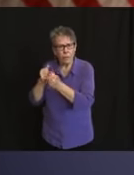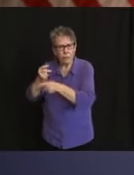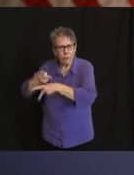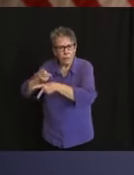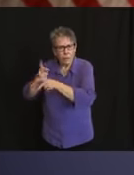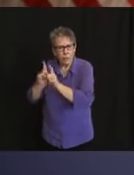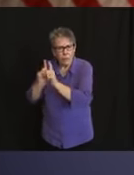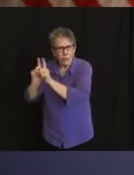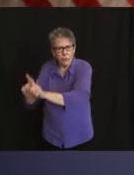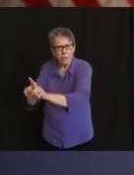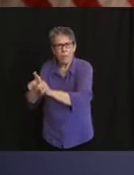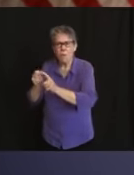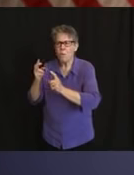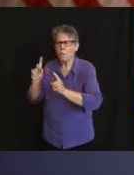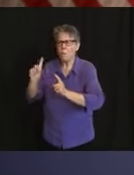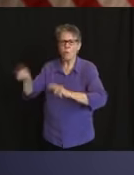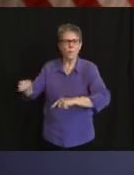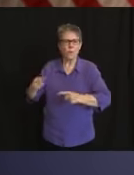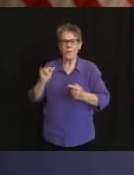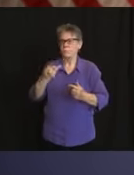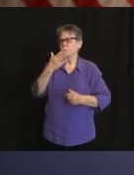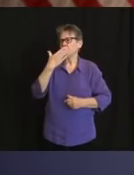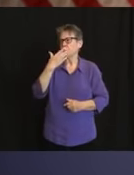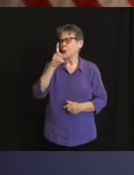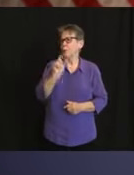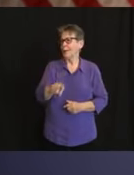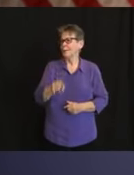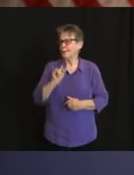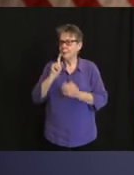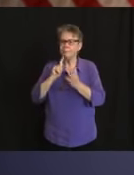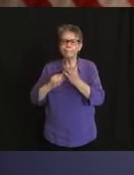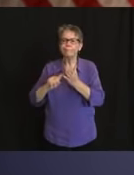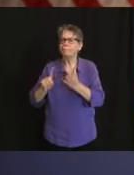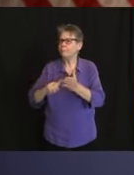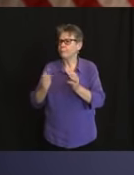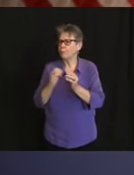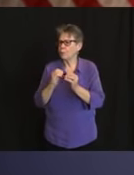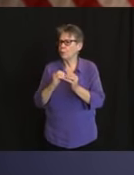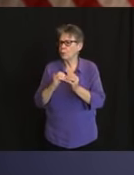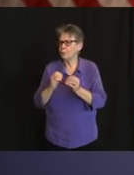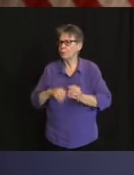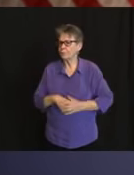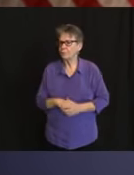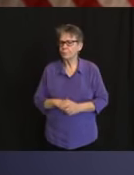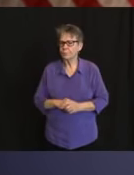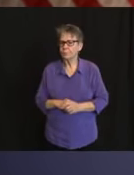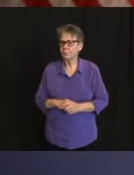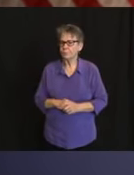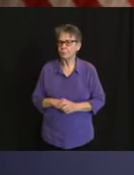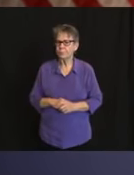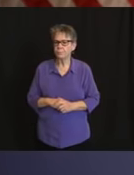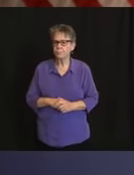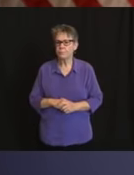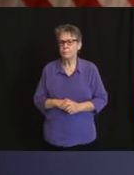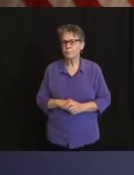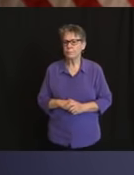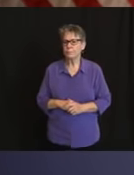people ask questions about recoveries. There are some that are thinking the recovery number is confirmed